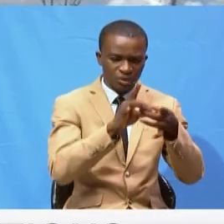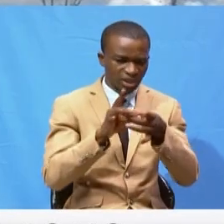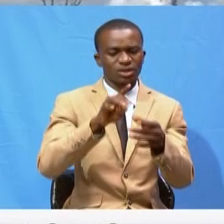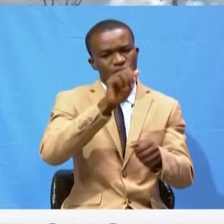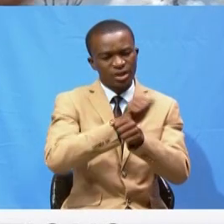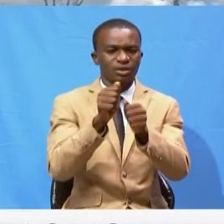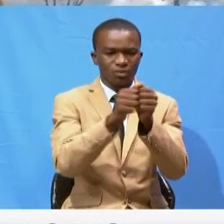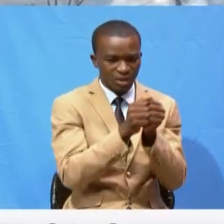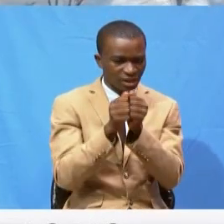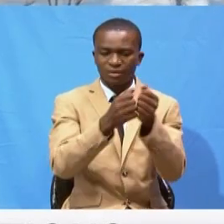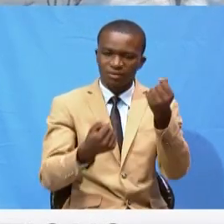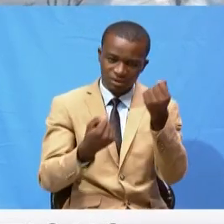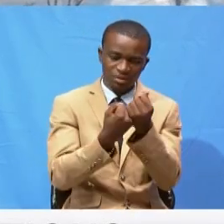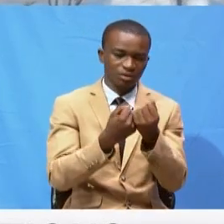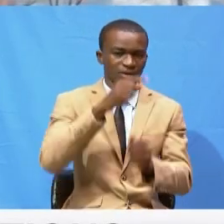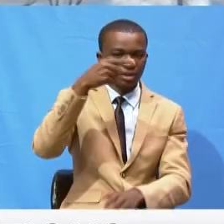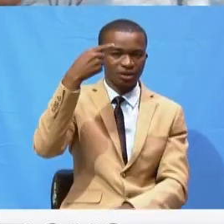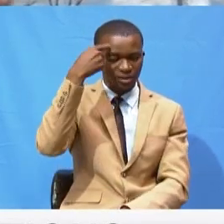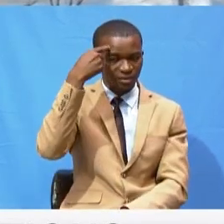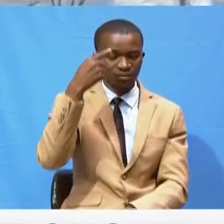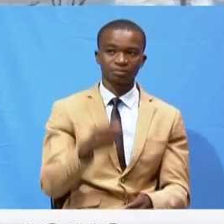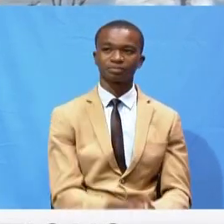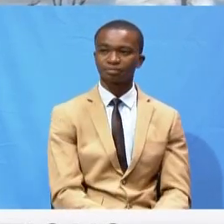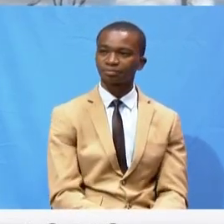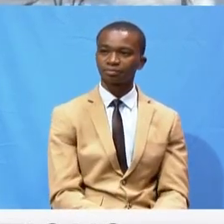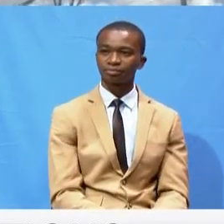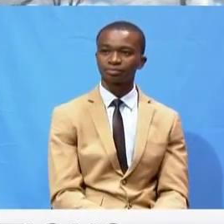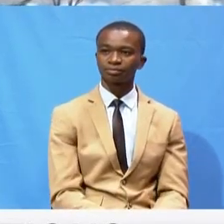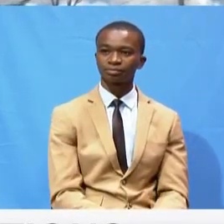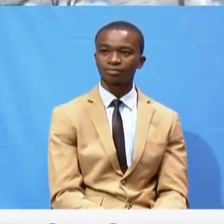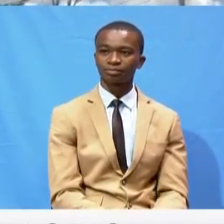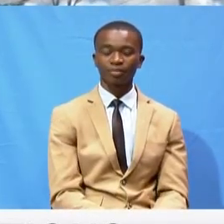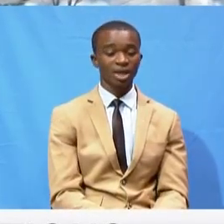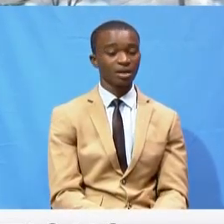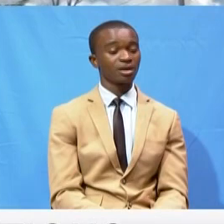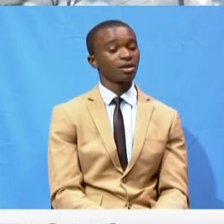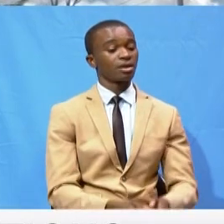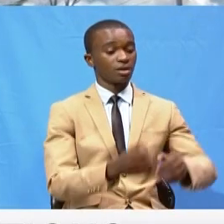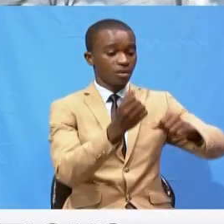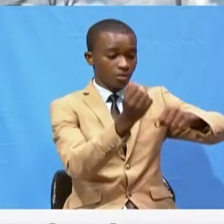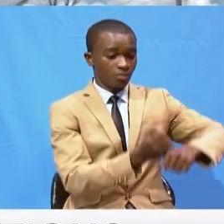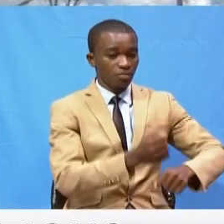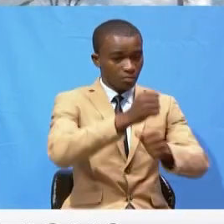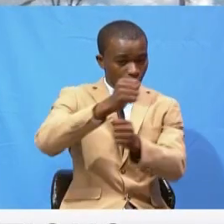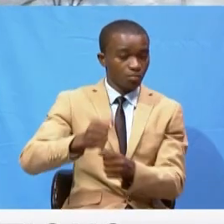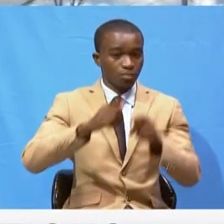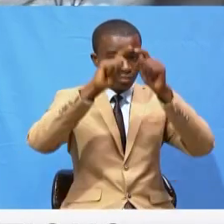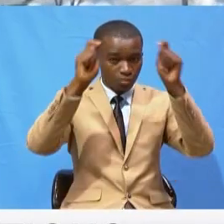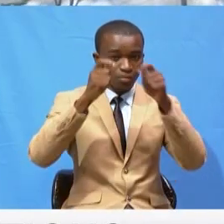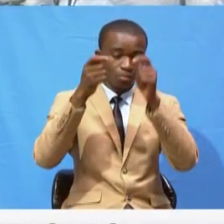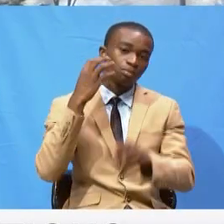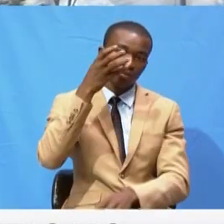the day. I take this to be a very, very, very, very important occasion, because a